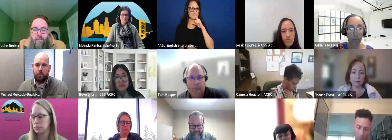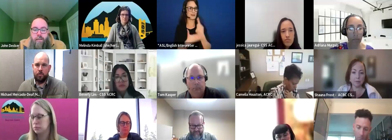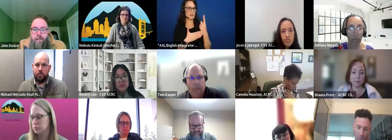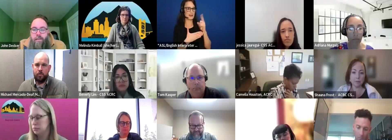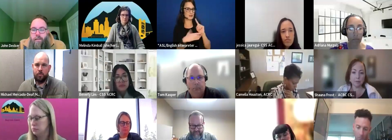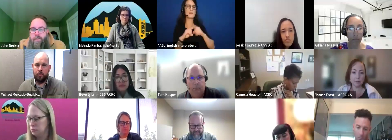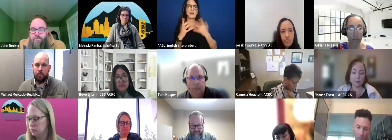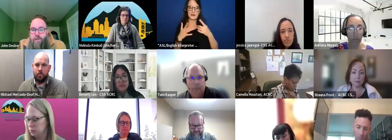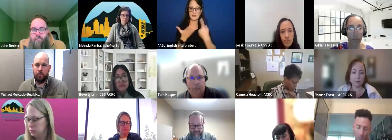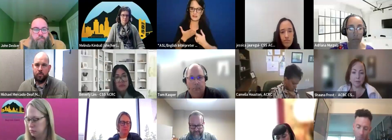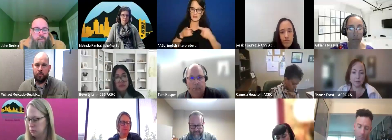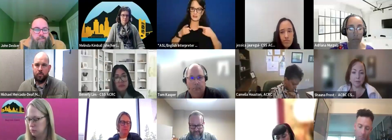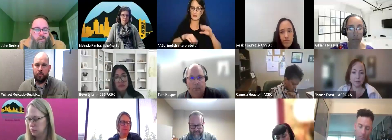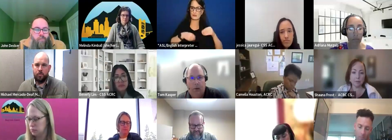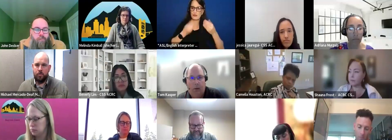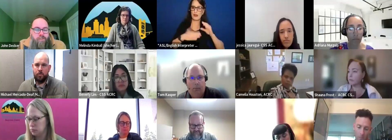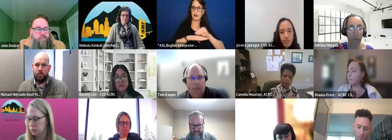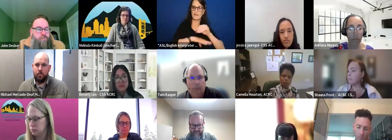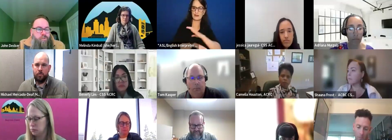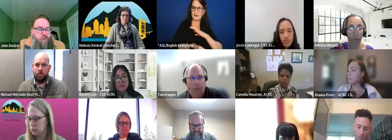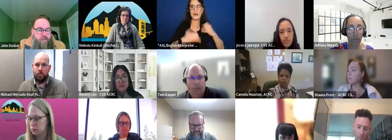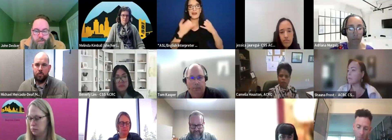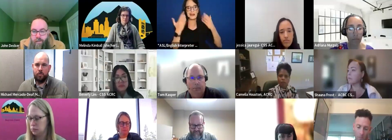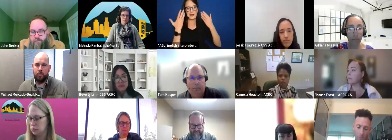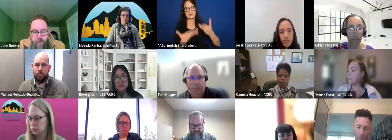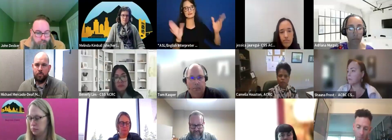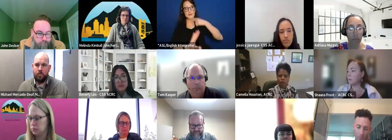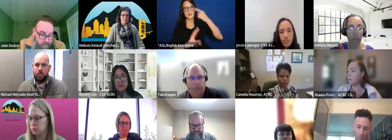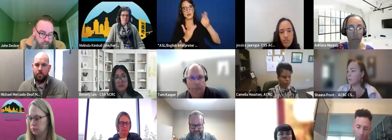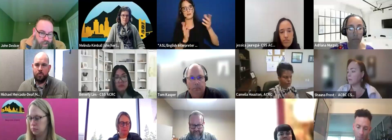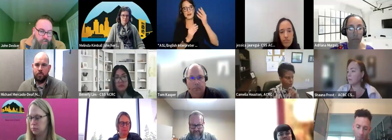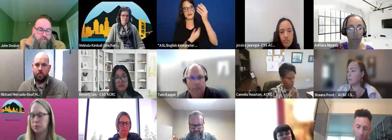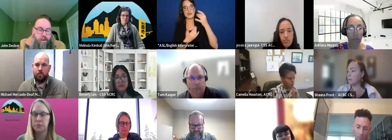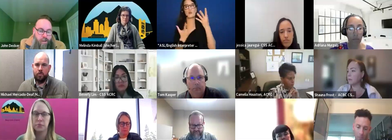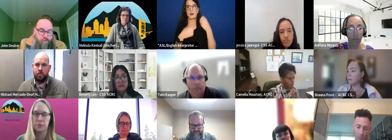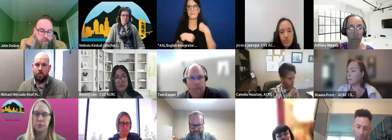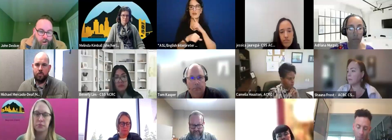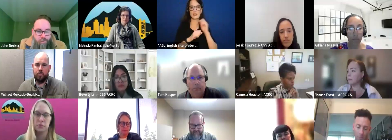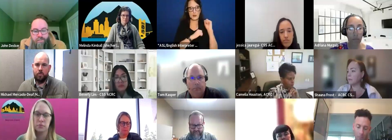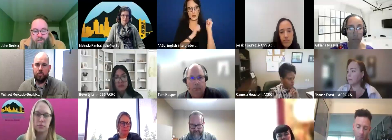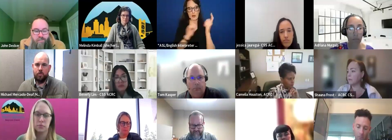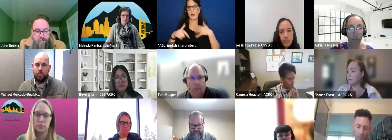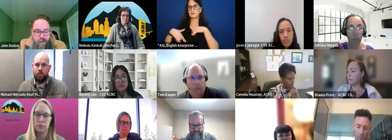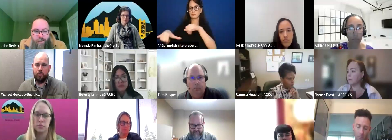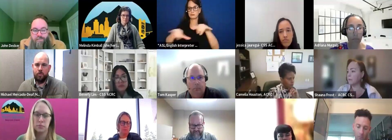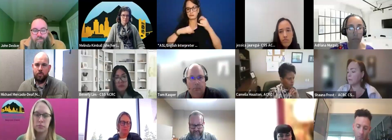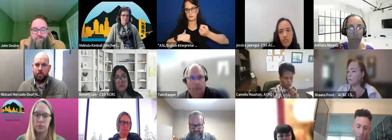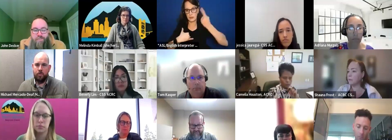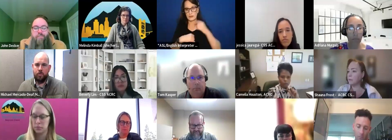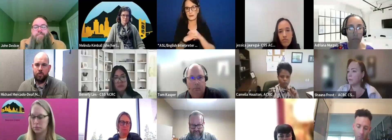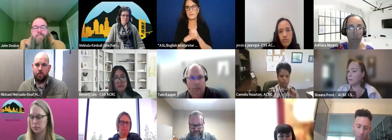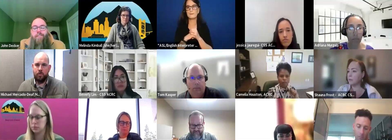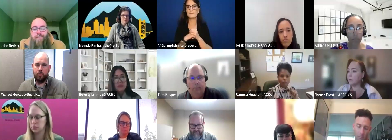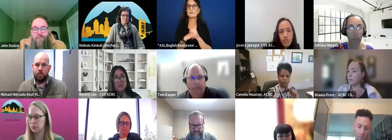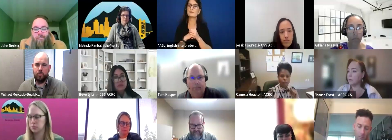advisory committee, and things are pretty public. And so I want to make sure folks are on the same page about it. And we've got 81 of our closest friends on right now, so